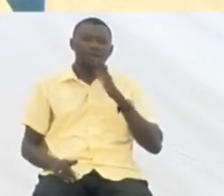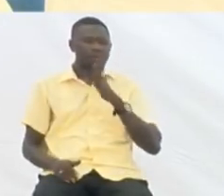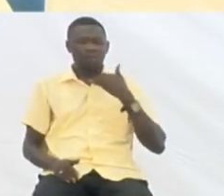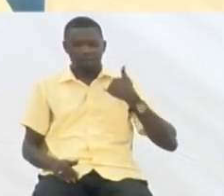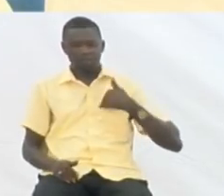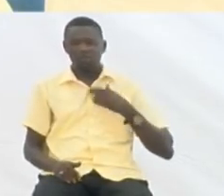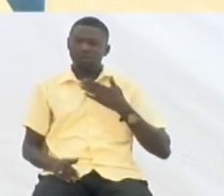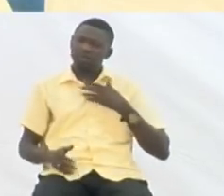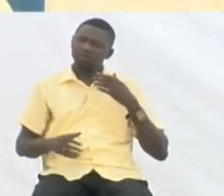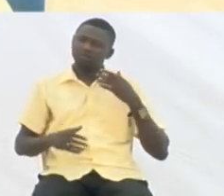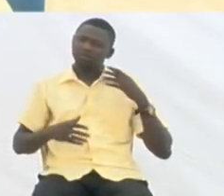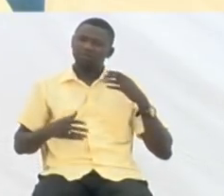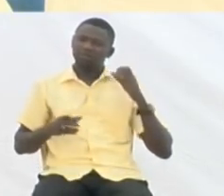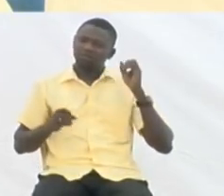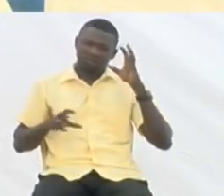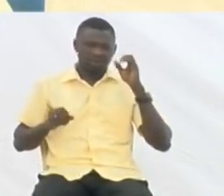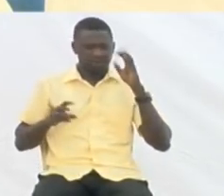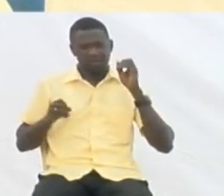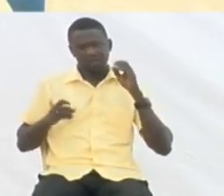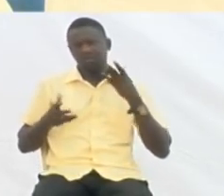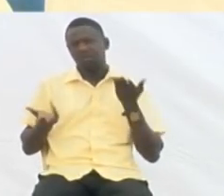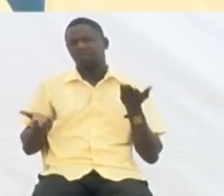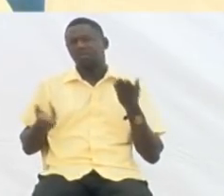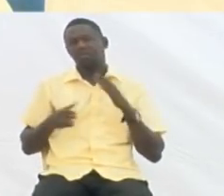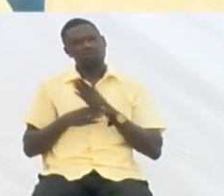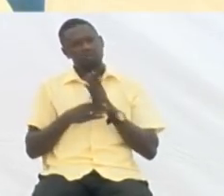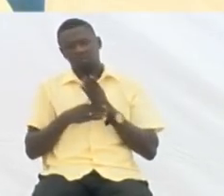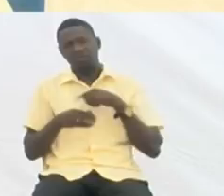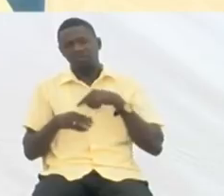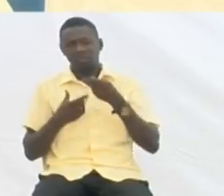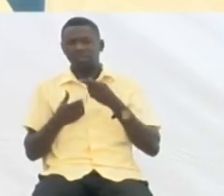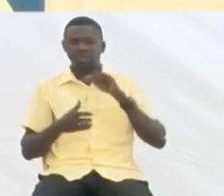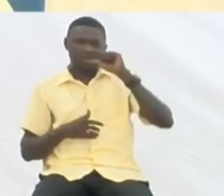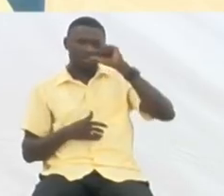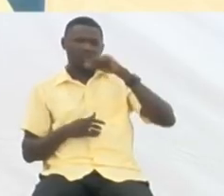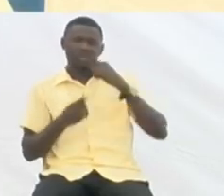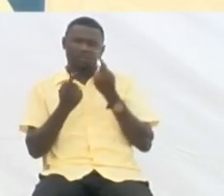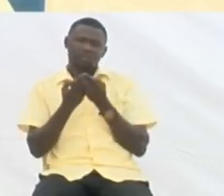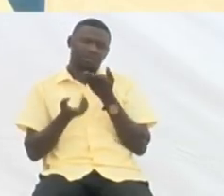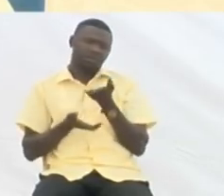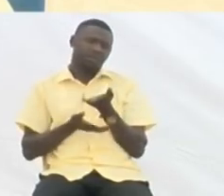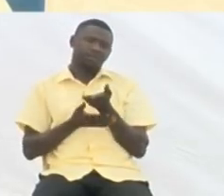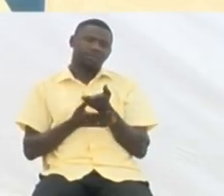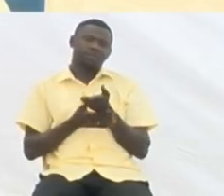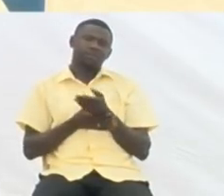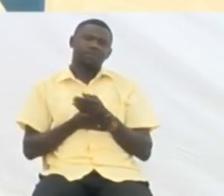Anybody who has got trouble from drinking this concoction,